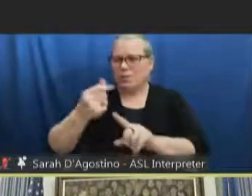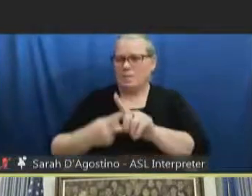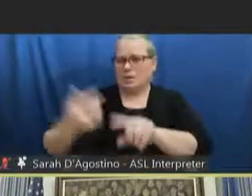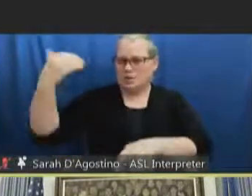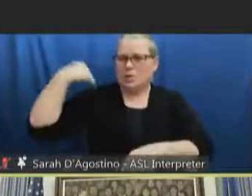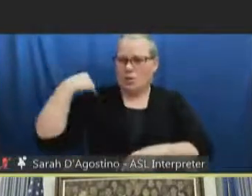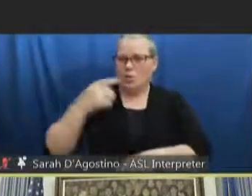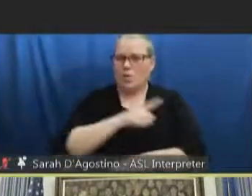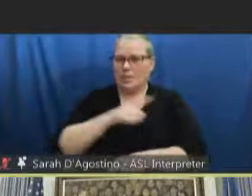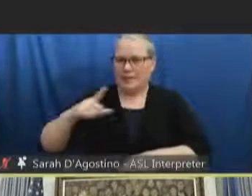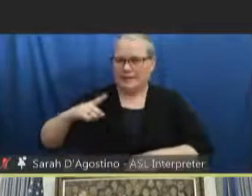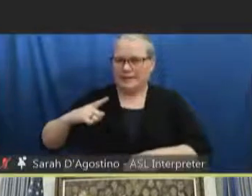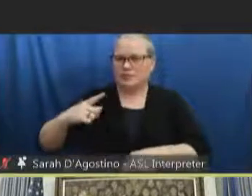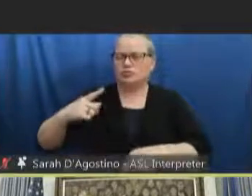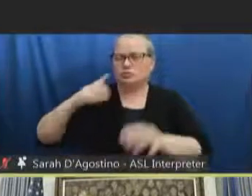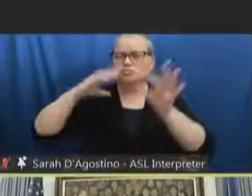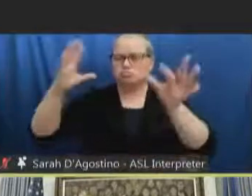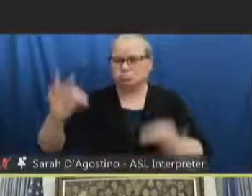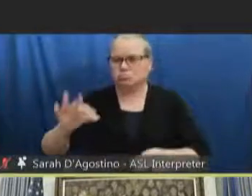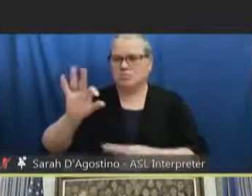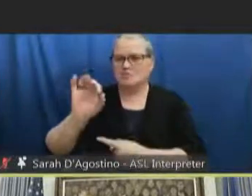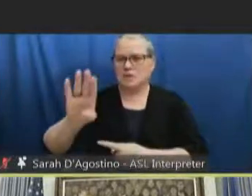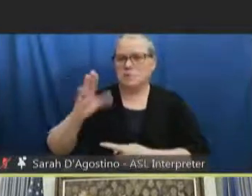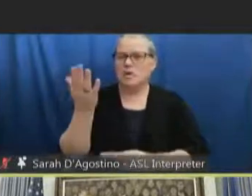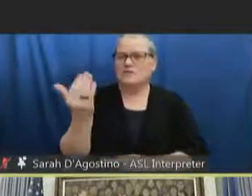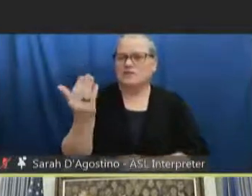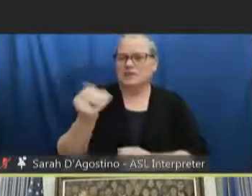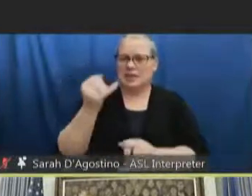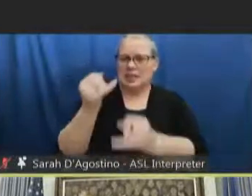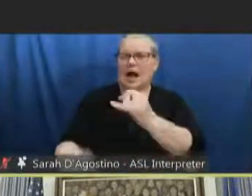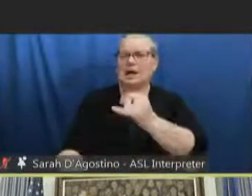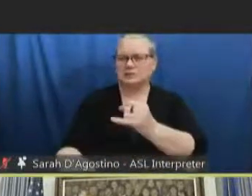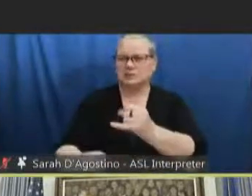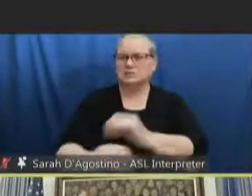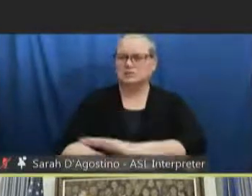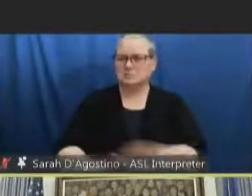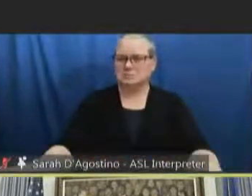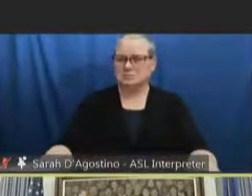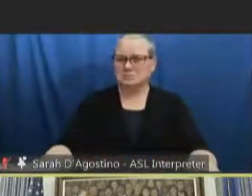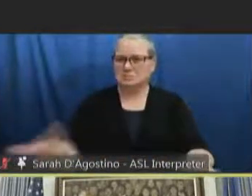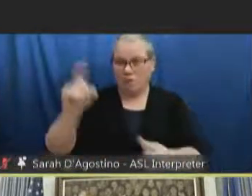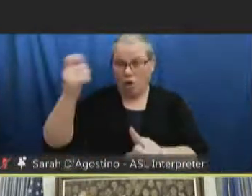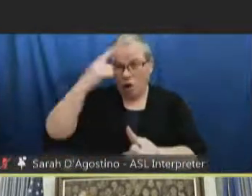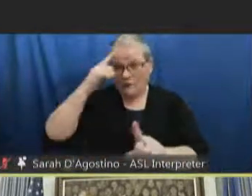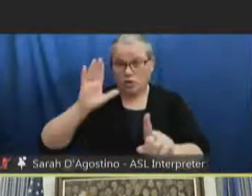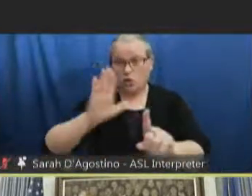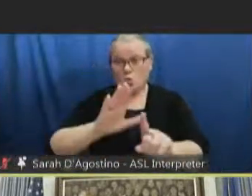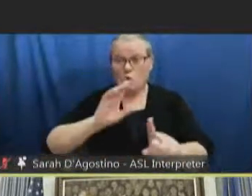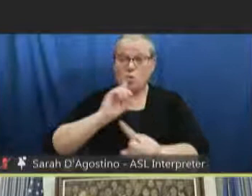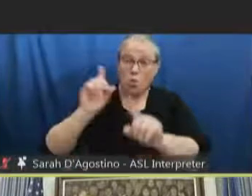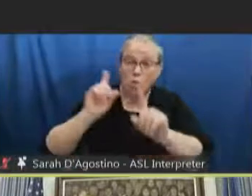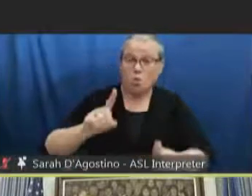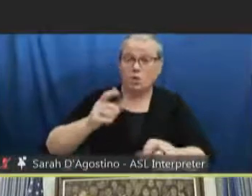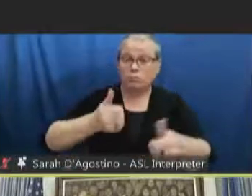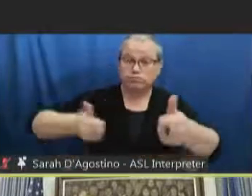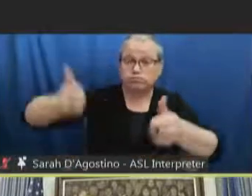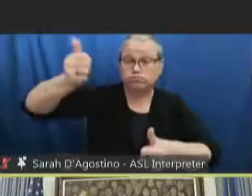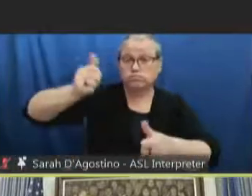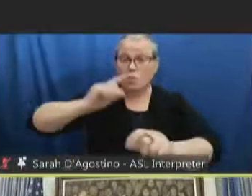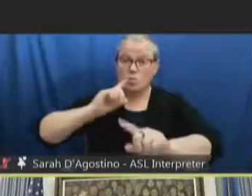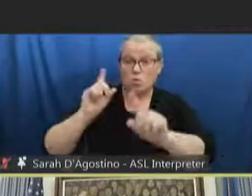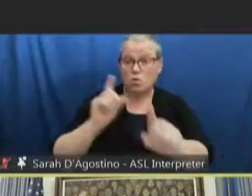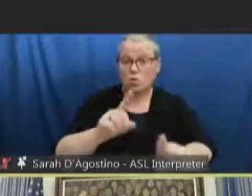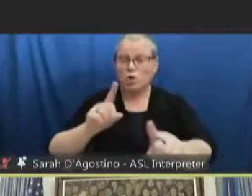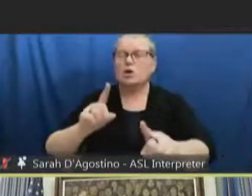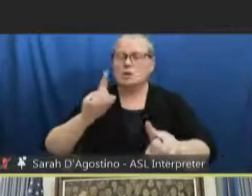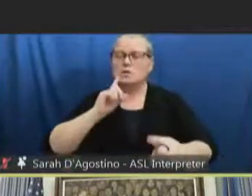make February 15th the cutoff date. That's in, a little less than a month. And we take them to heart.